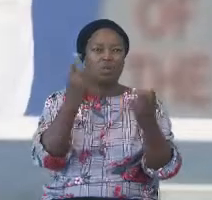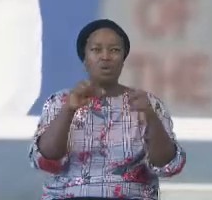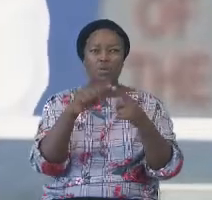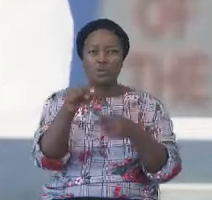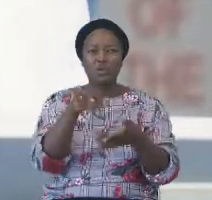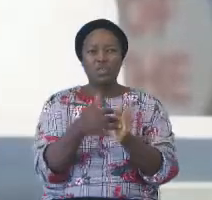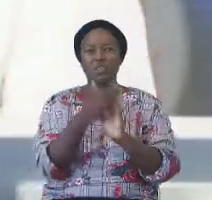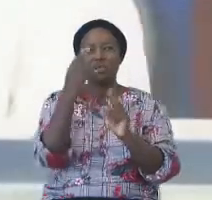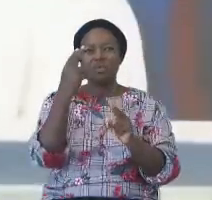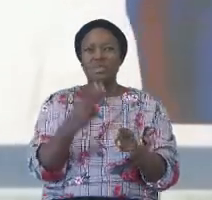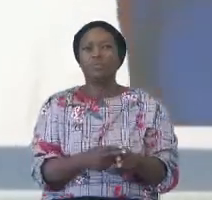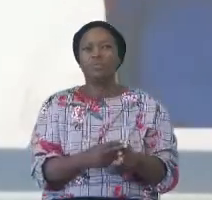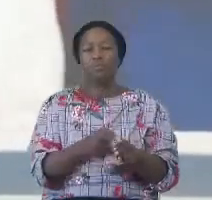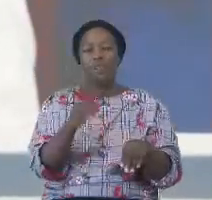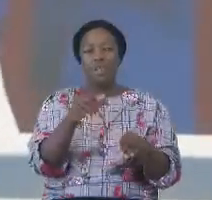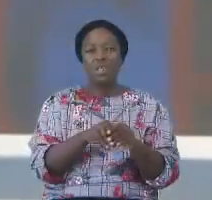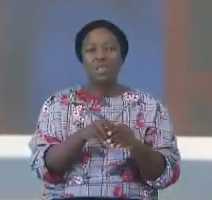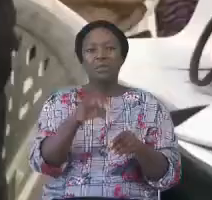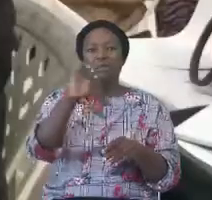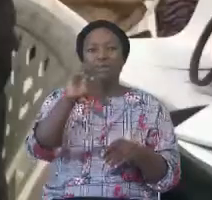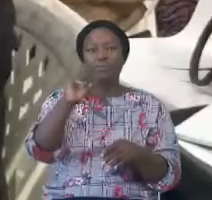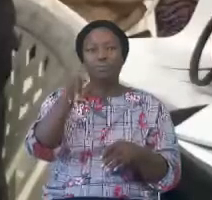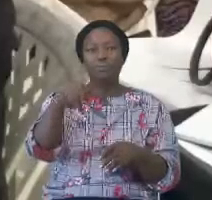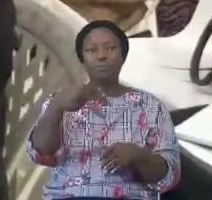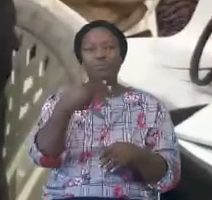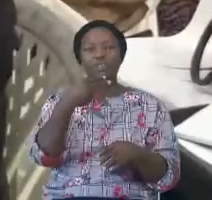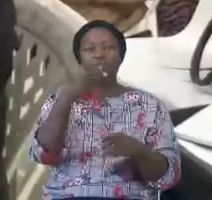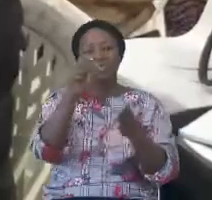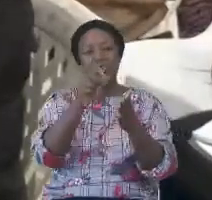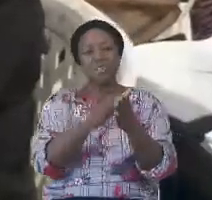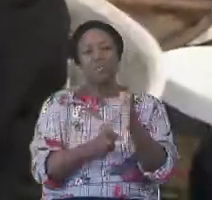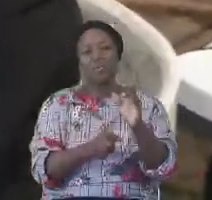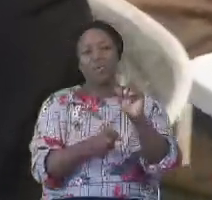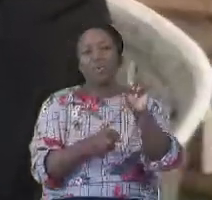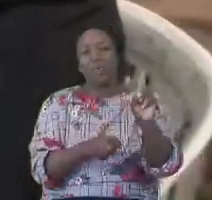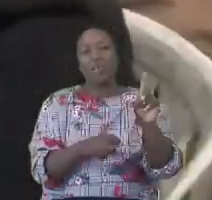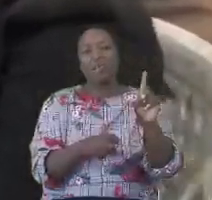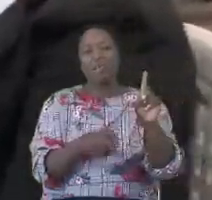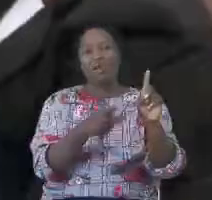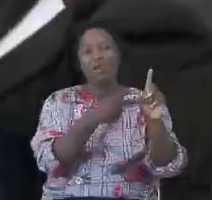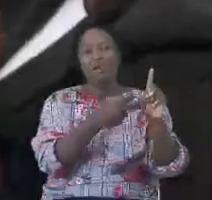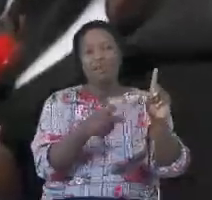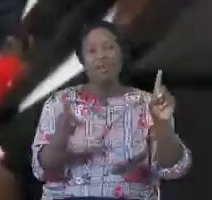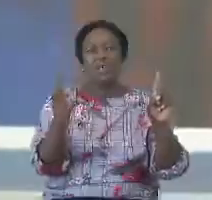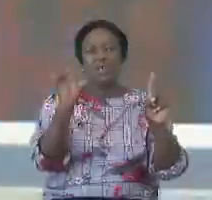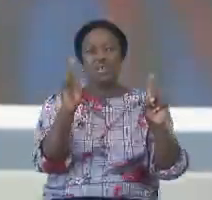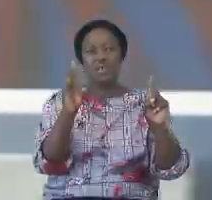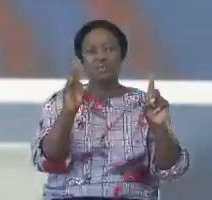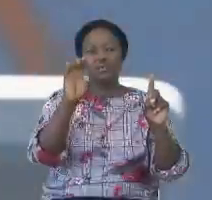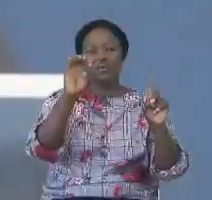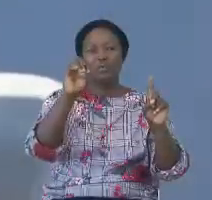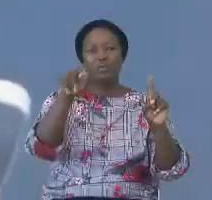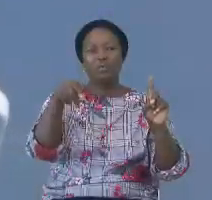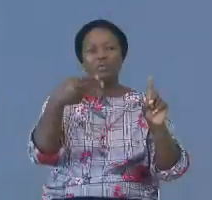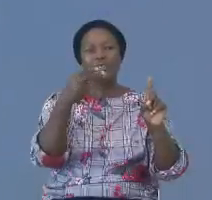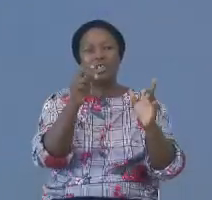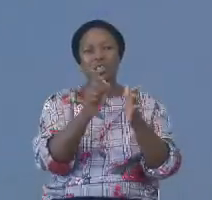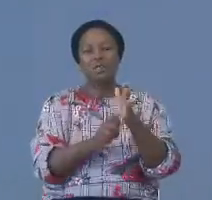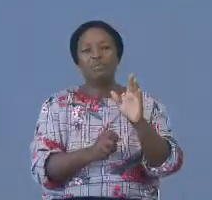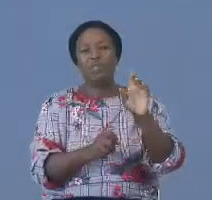forgive me forgiveness will come to you ephesians chapter 1